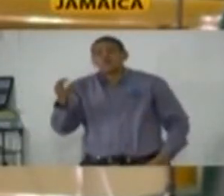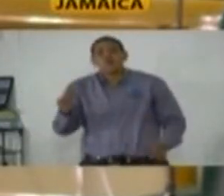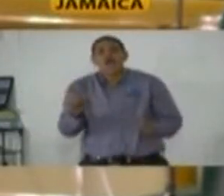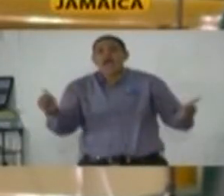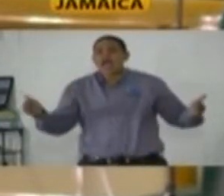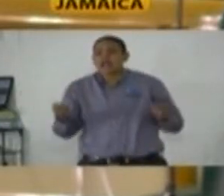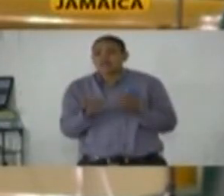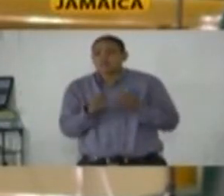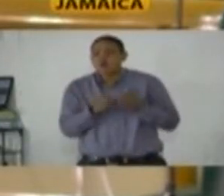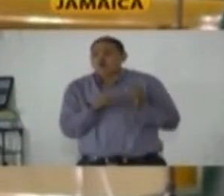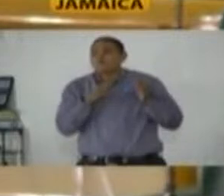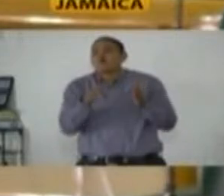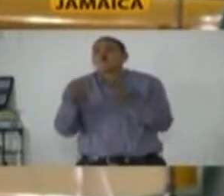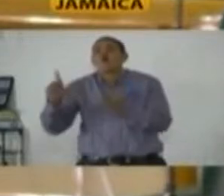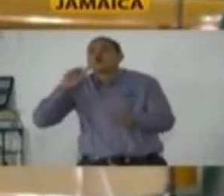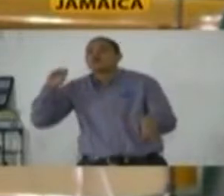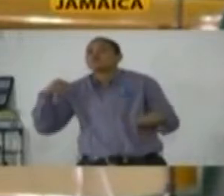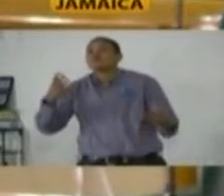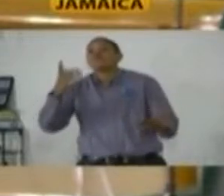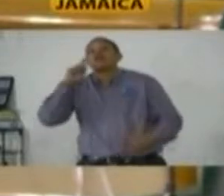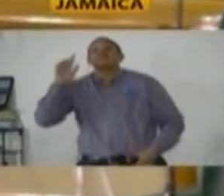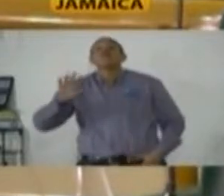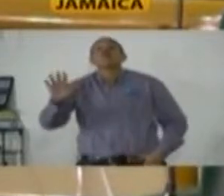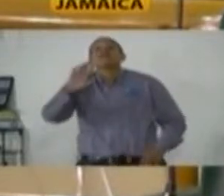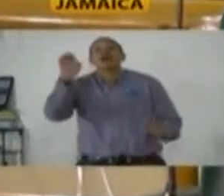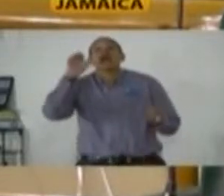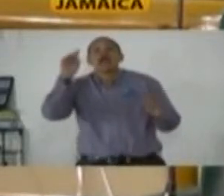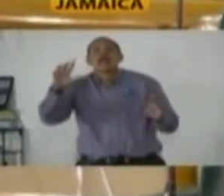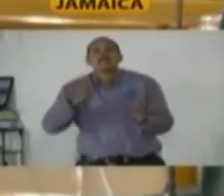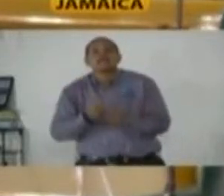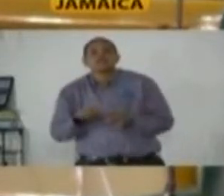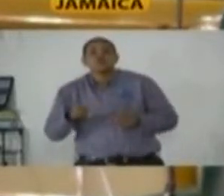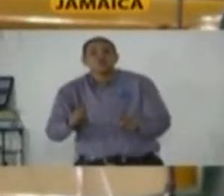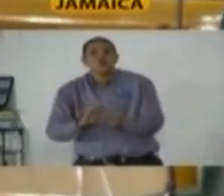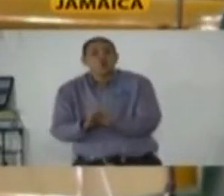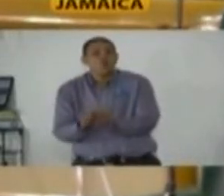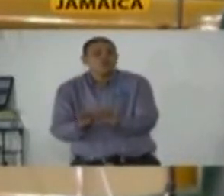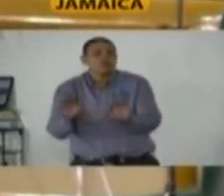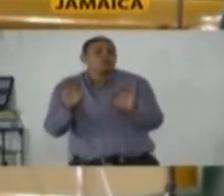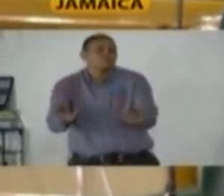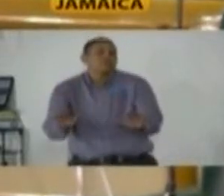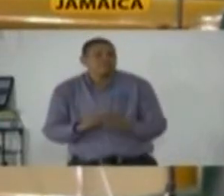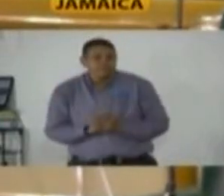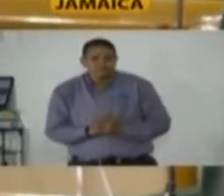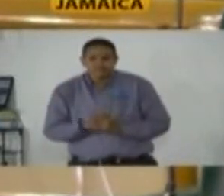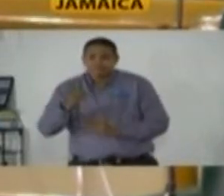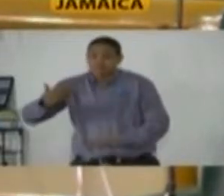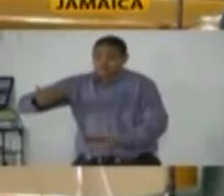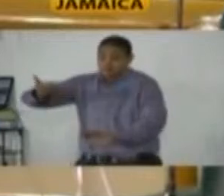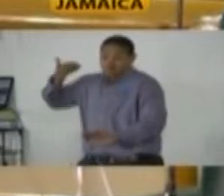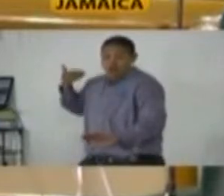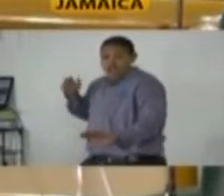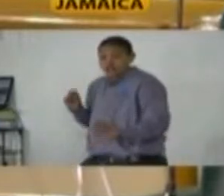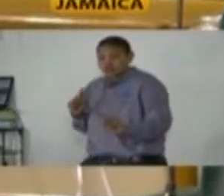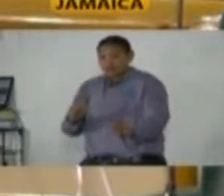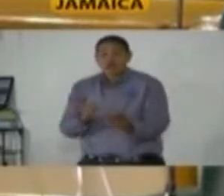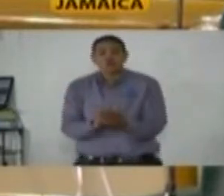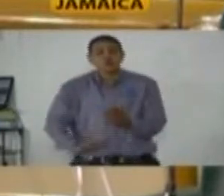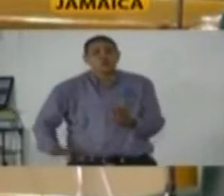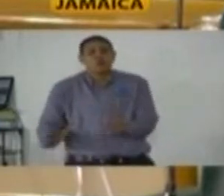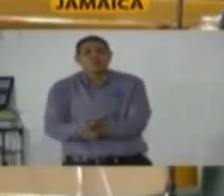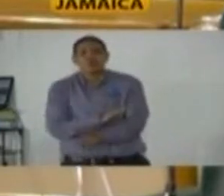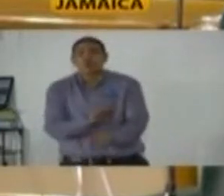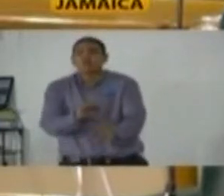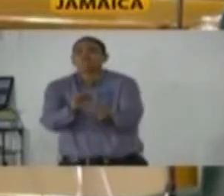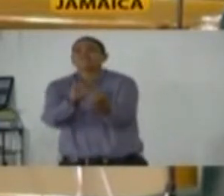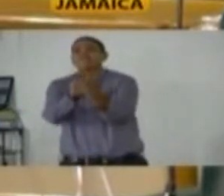other modalities provided for their education during the pandemic. Prior to returning our students to full